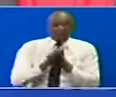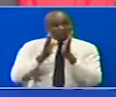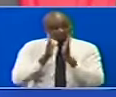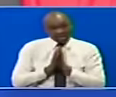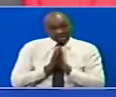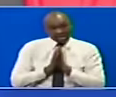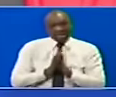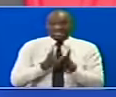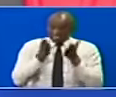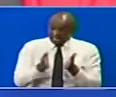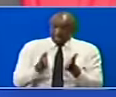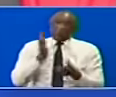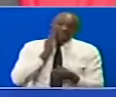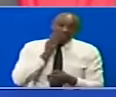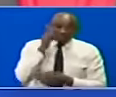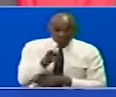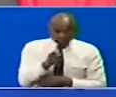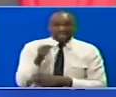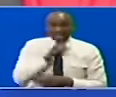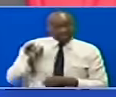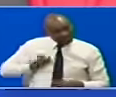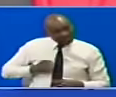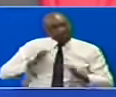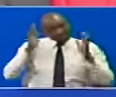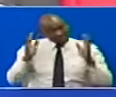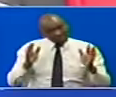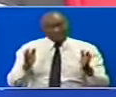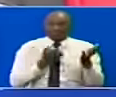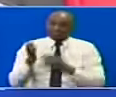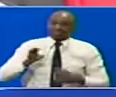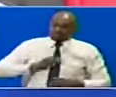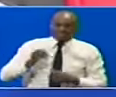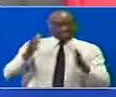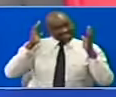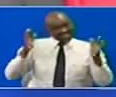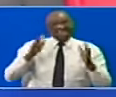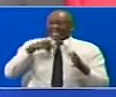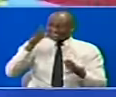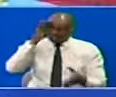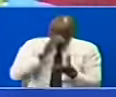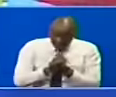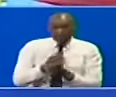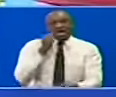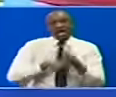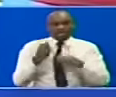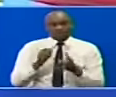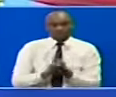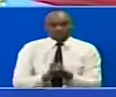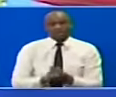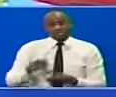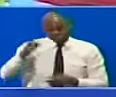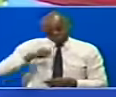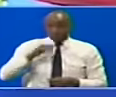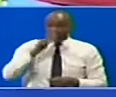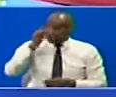a great mother, a great grandmother, a great businesswoman. She does what she believes in. Tumetoka Beijing,